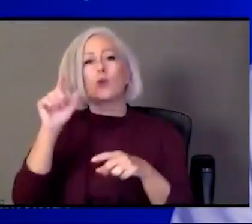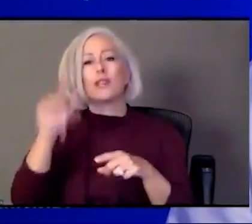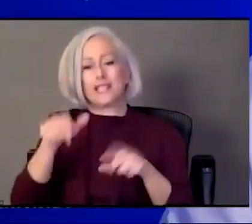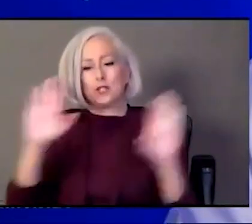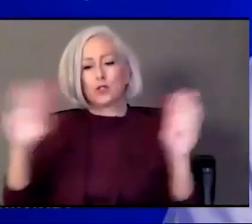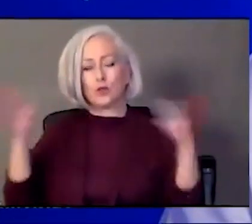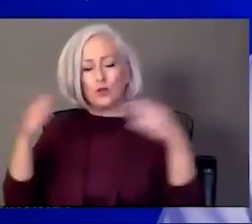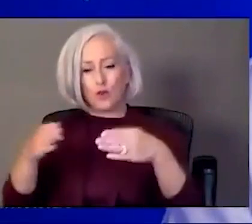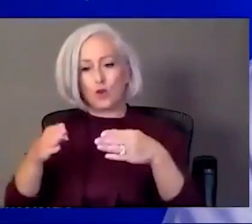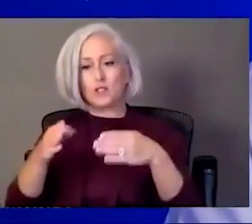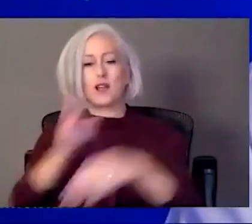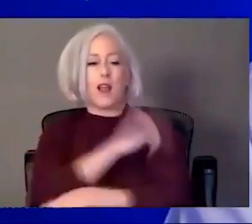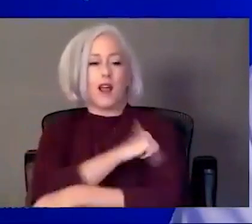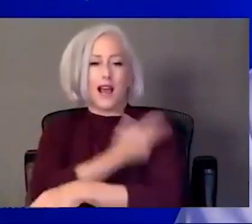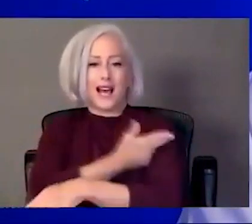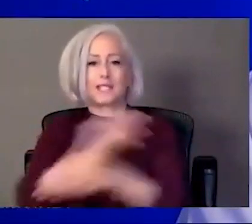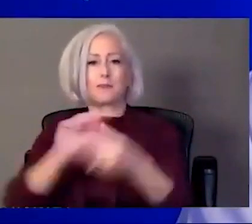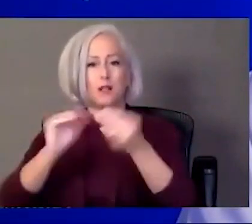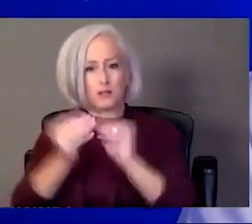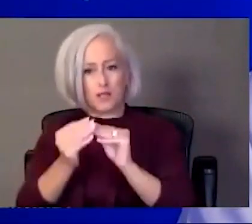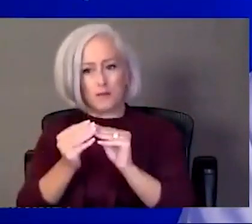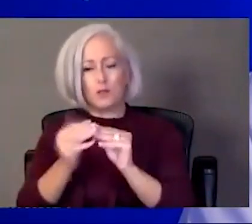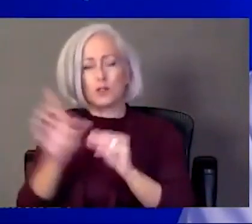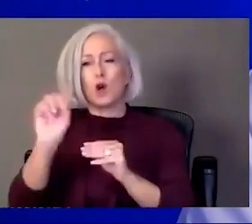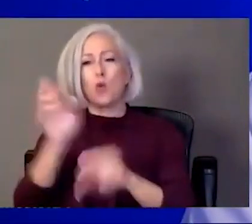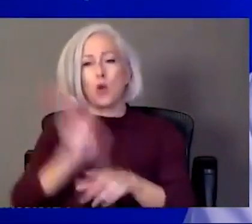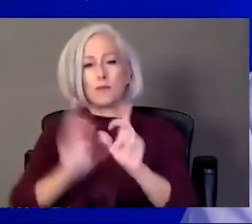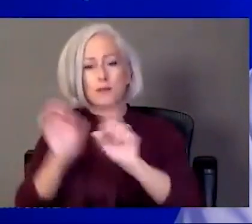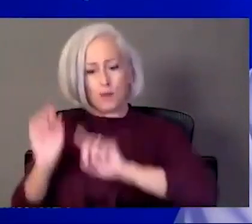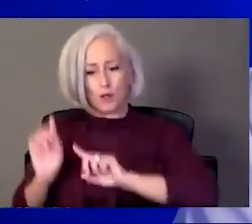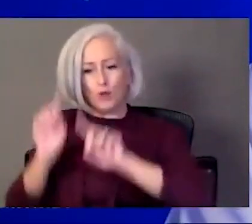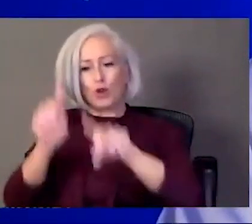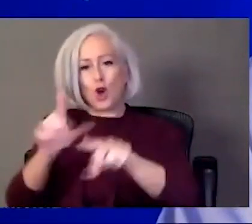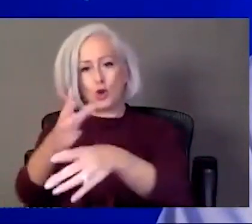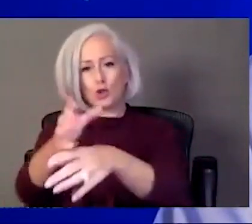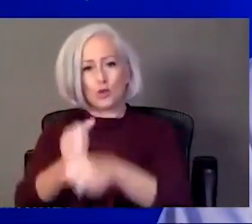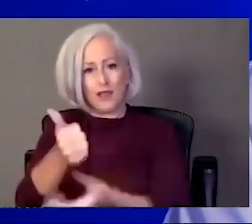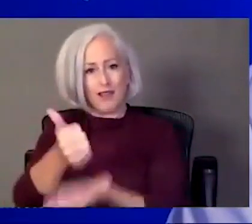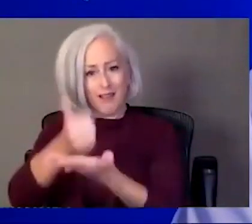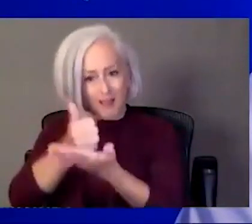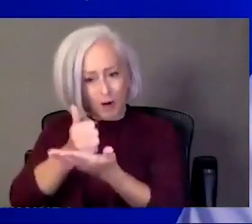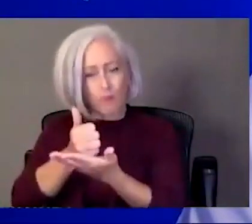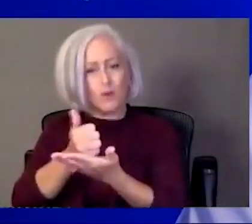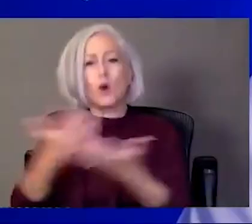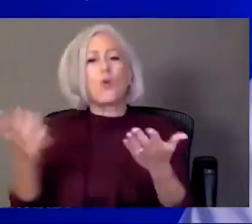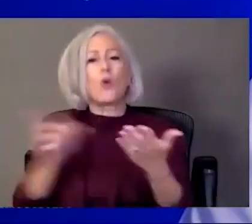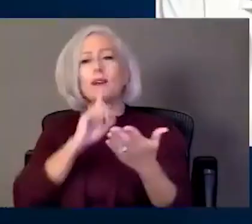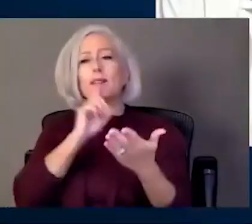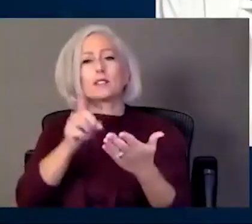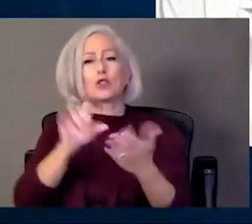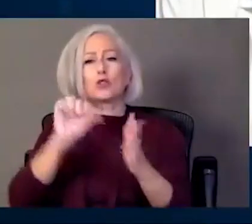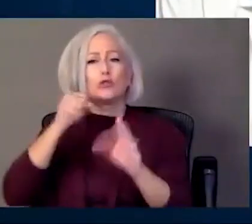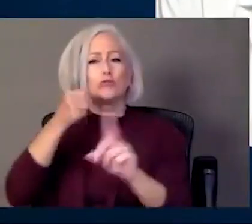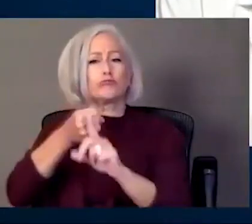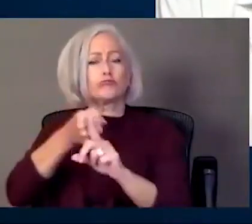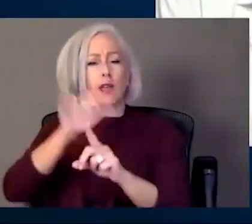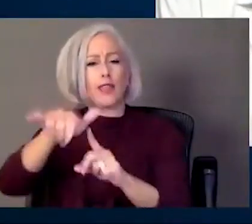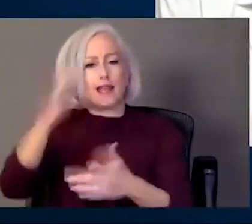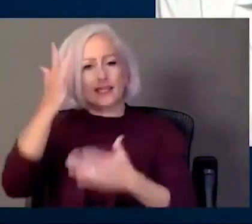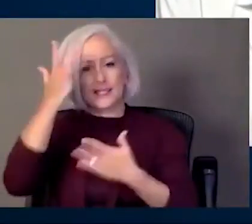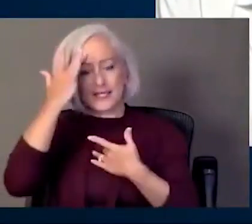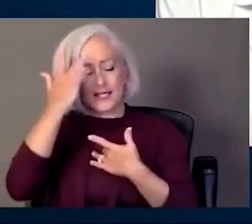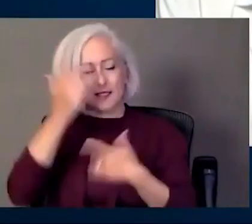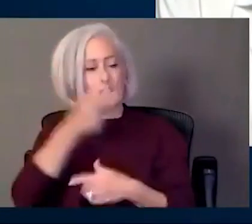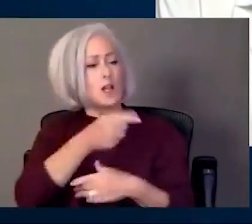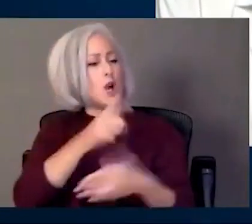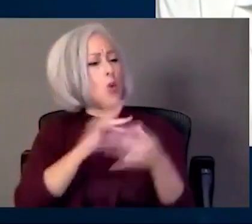care, to really judge what is the true impact of the disease at this point in time. What you said, too, I think is really important. And